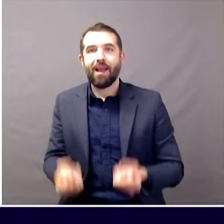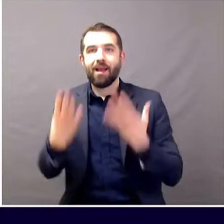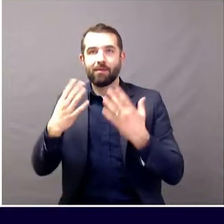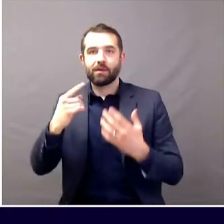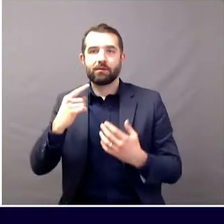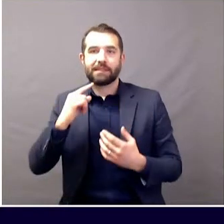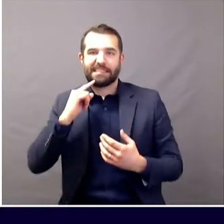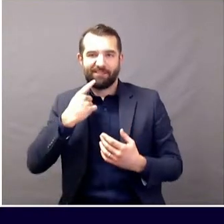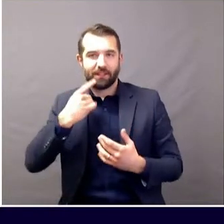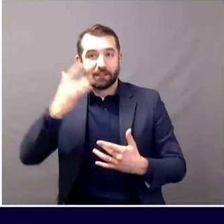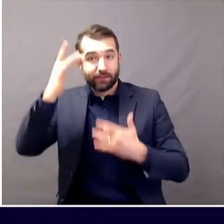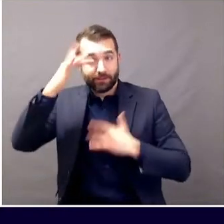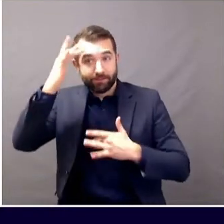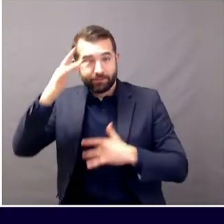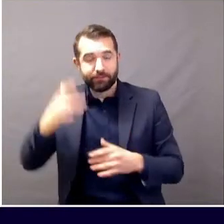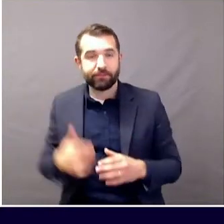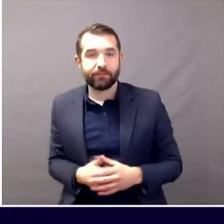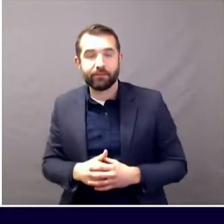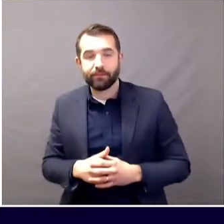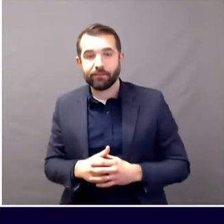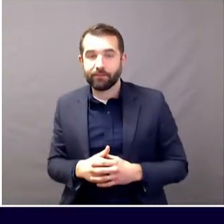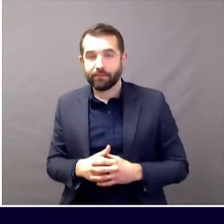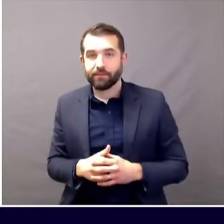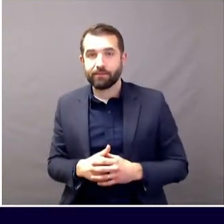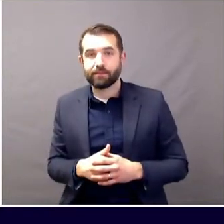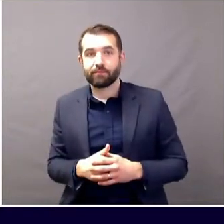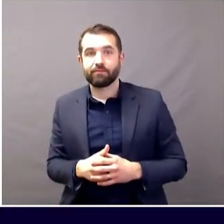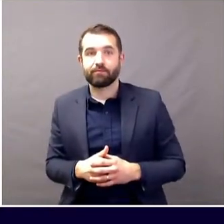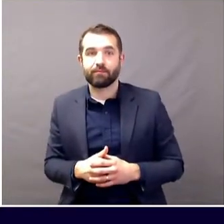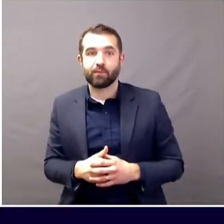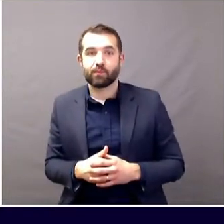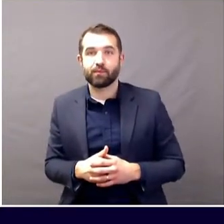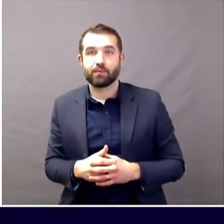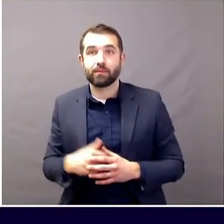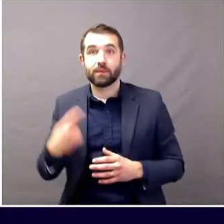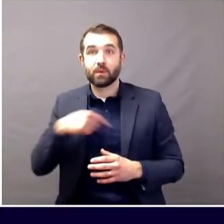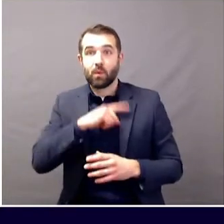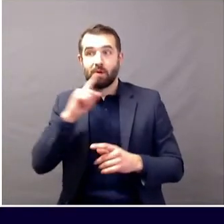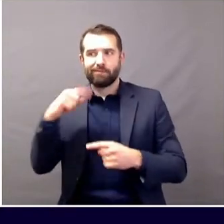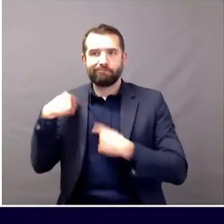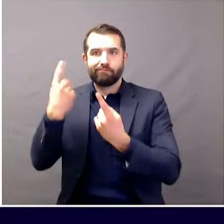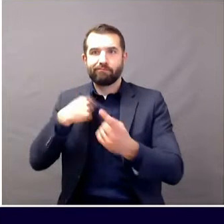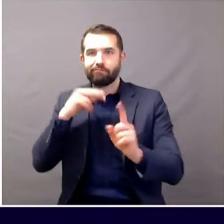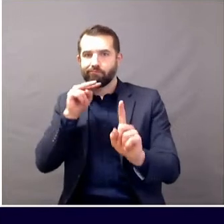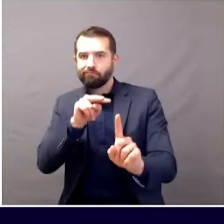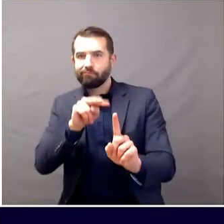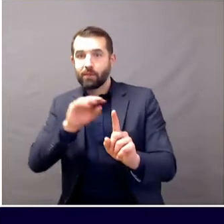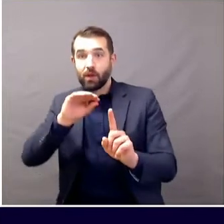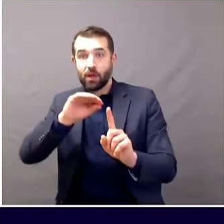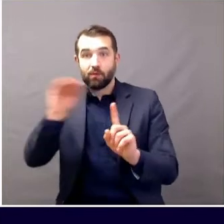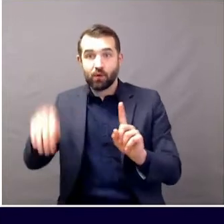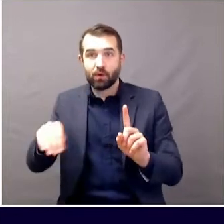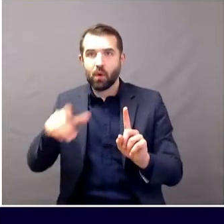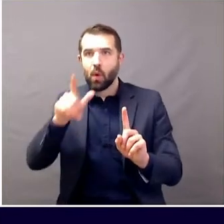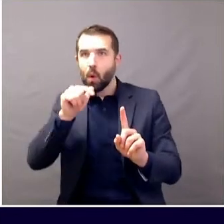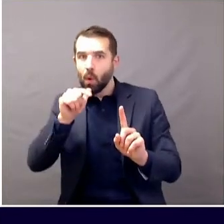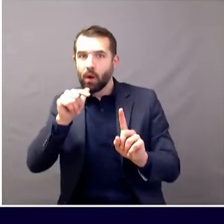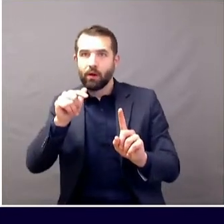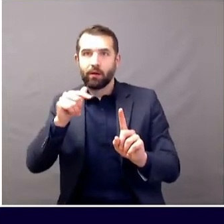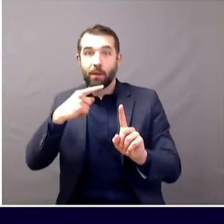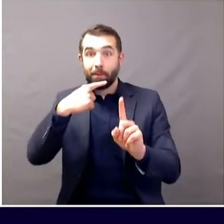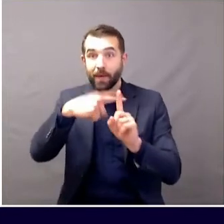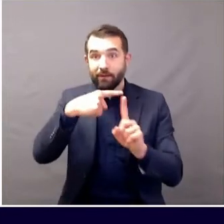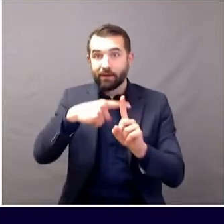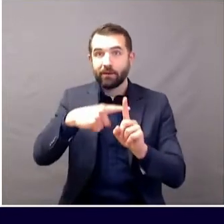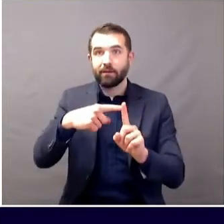speaking, we've seen a certain percentage of folks who have gotten COVID needing to be hospitalized, and it's varied, and I can get you